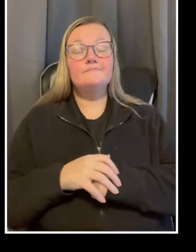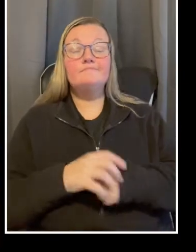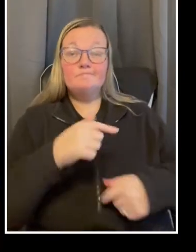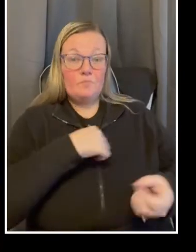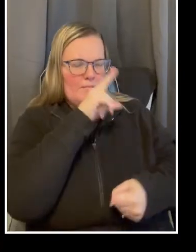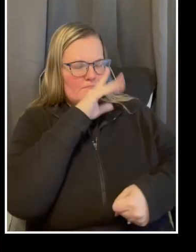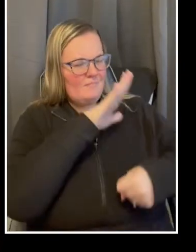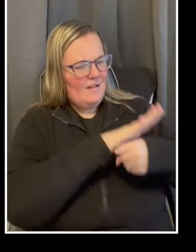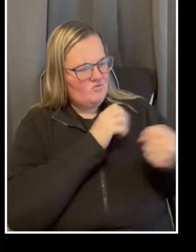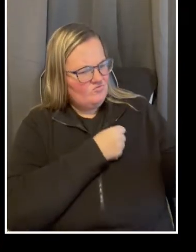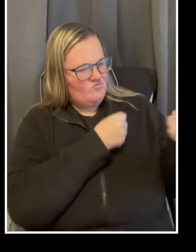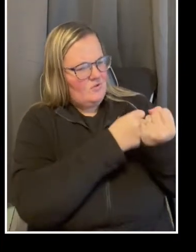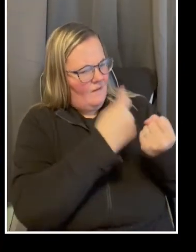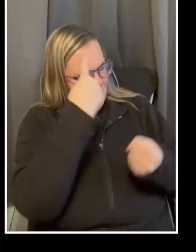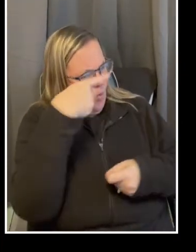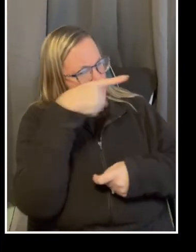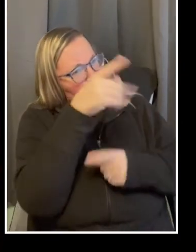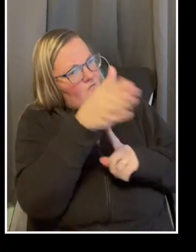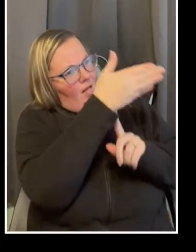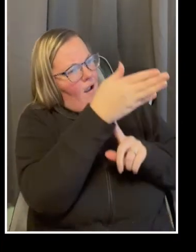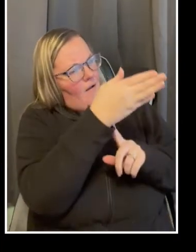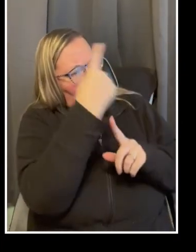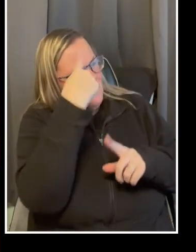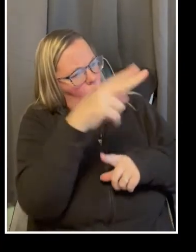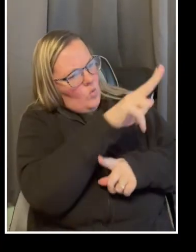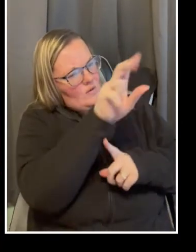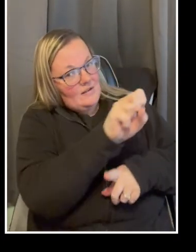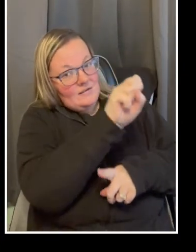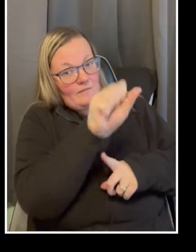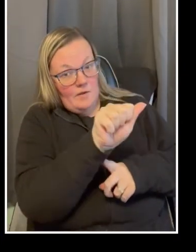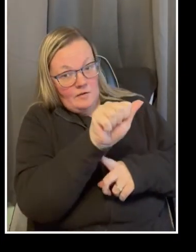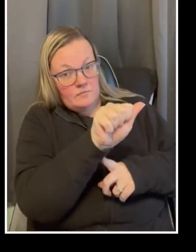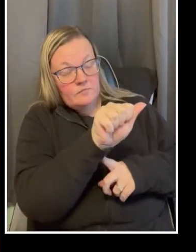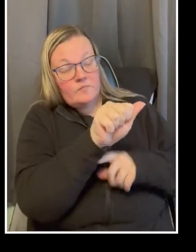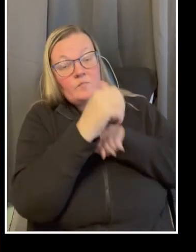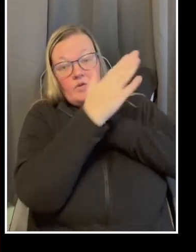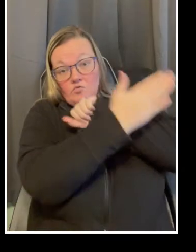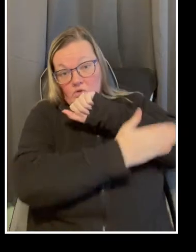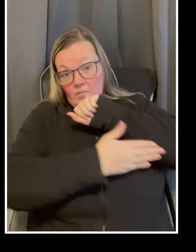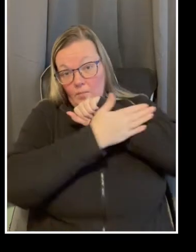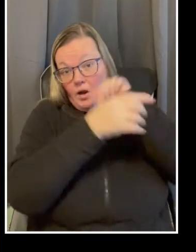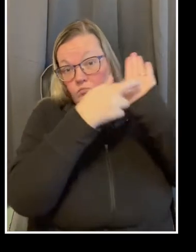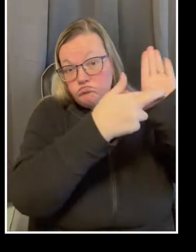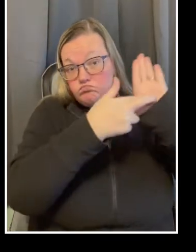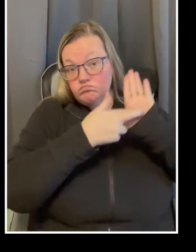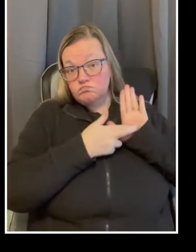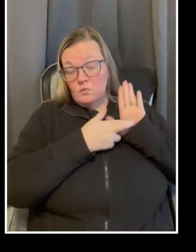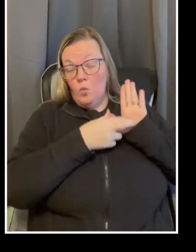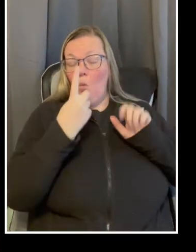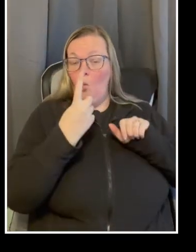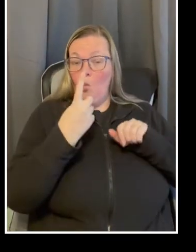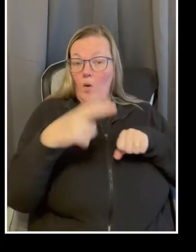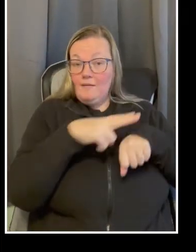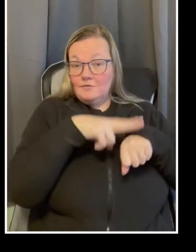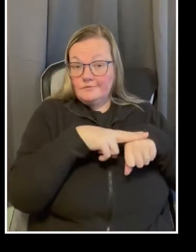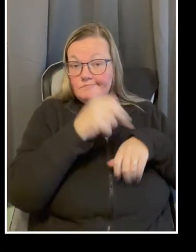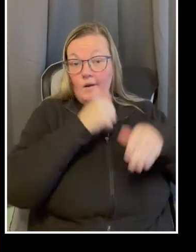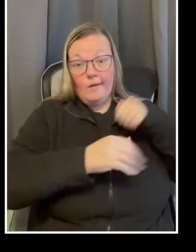I pledge allegiance to the flag of the United States of America, and to the Republic for which it stands,